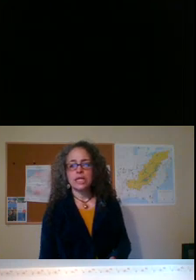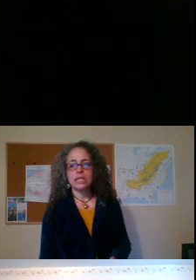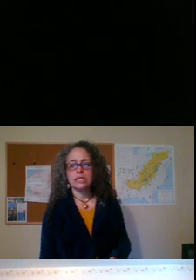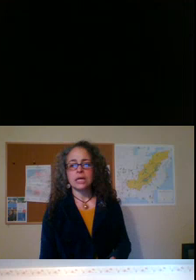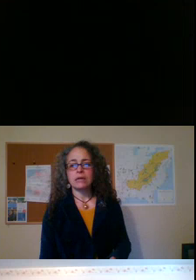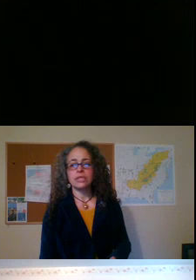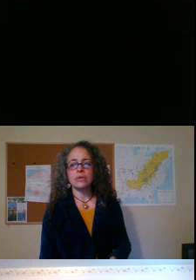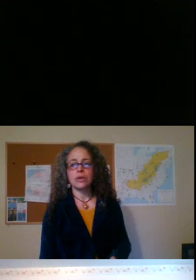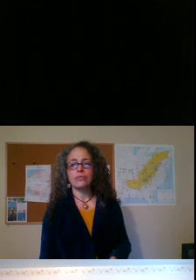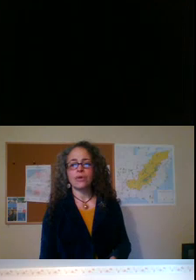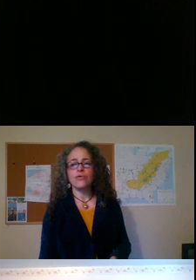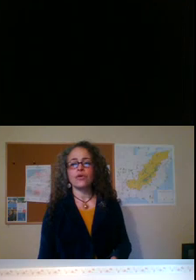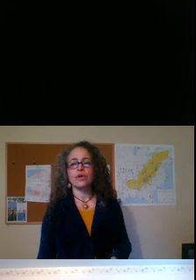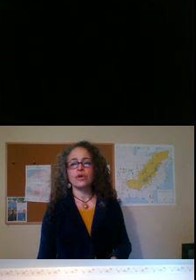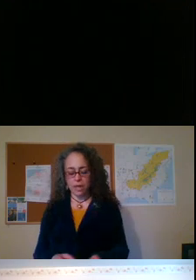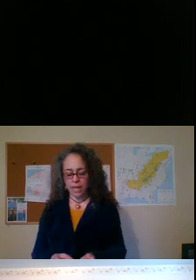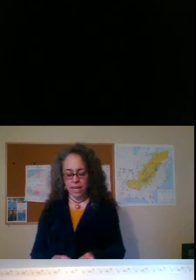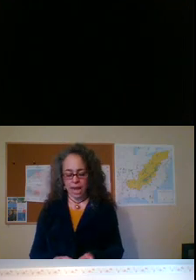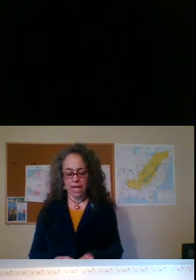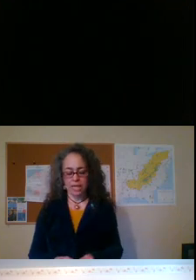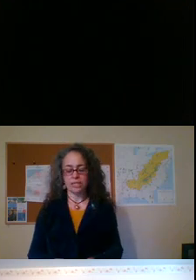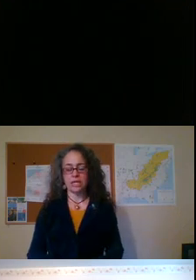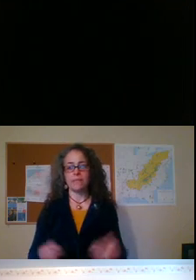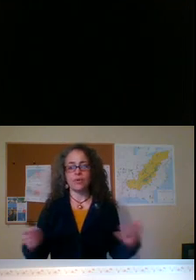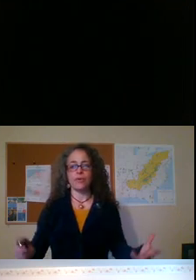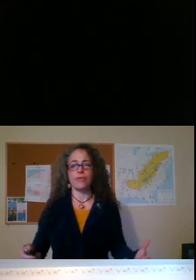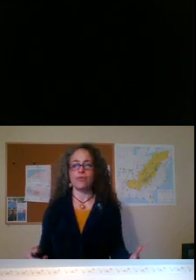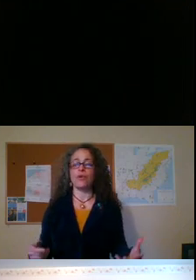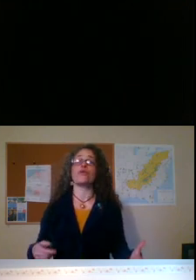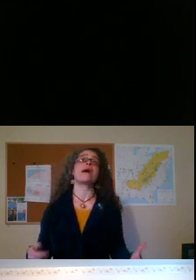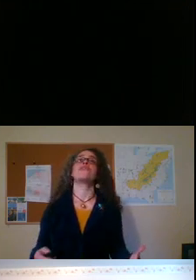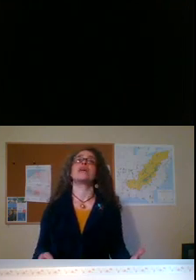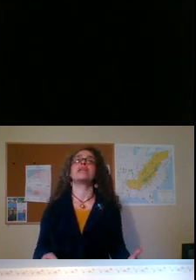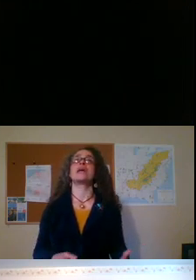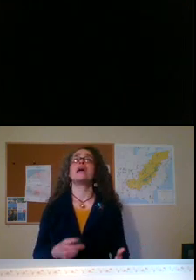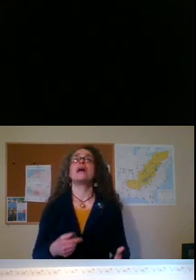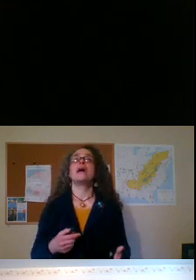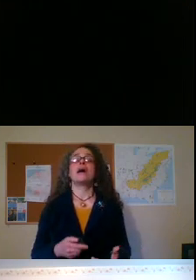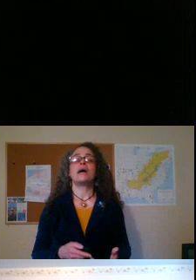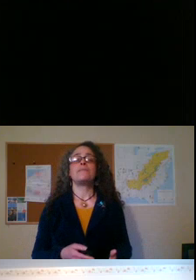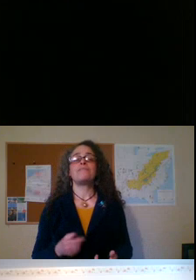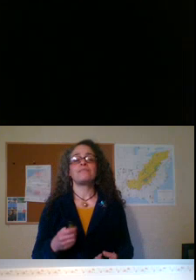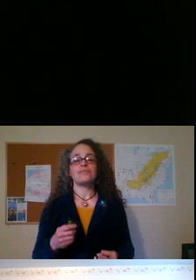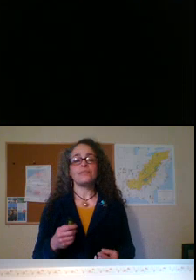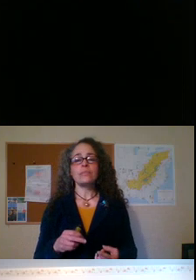lot of these things deal with workforce development and programmatic funding.